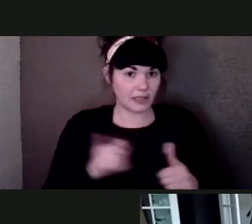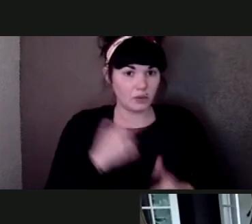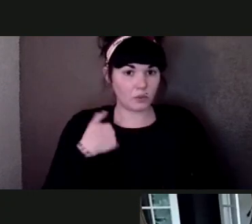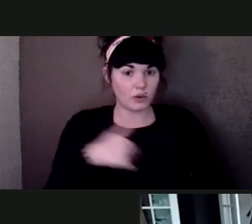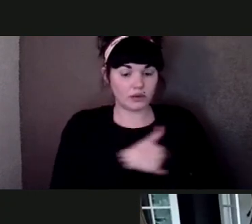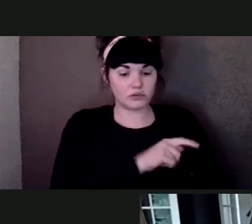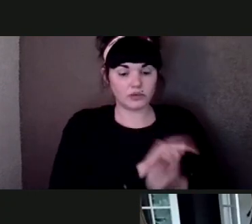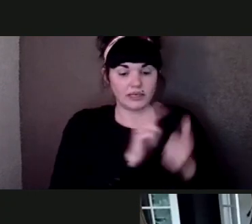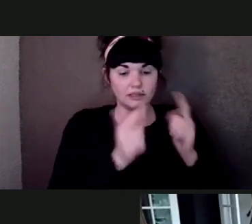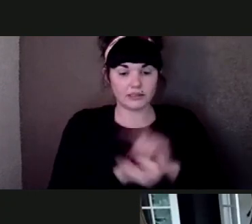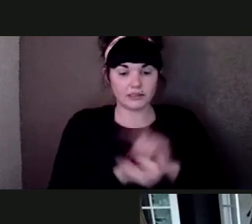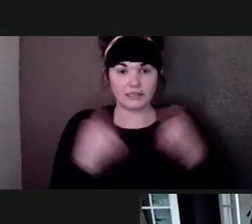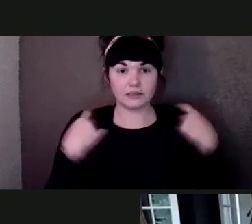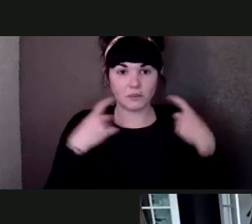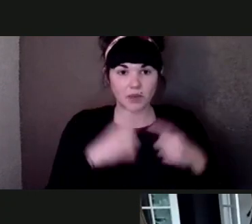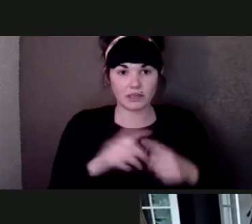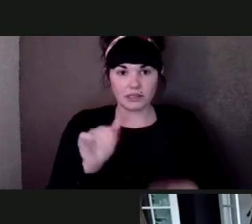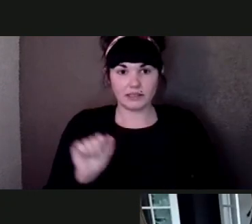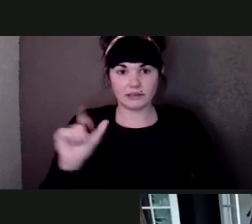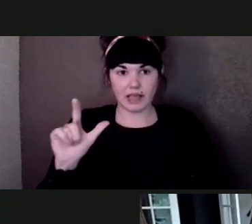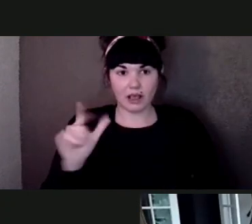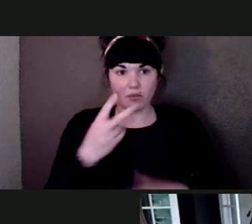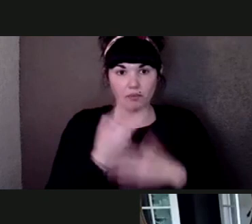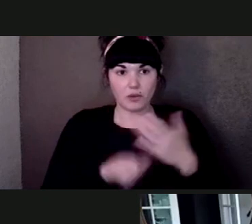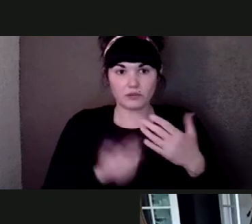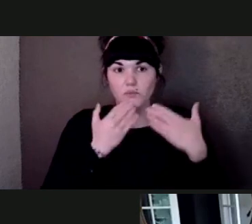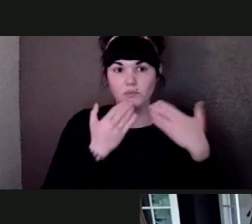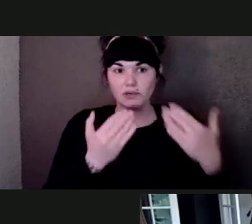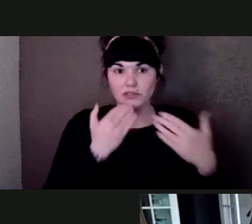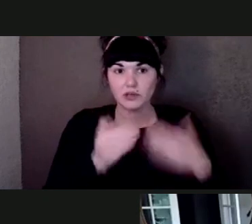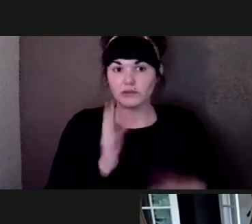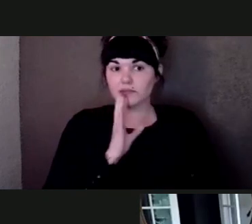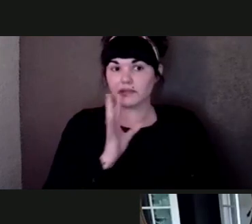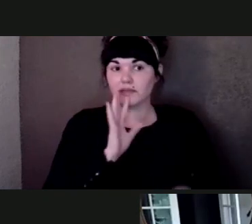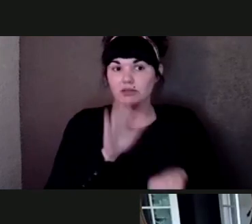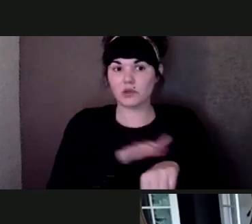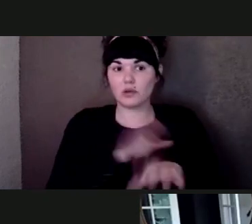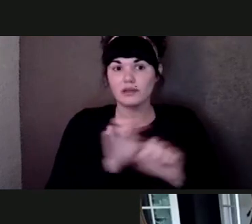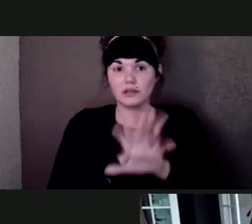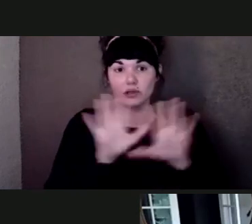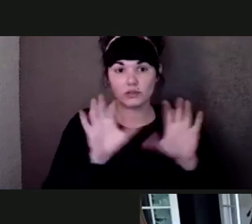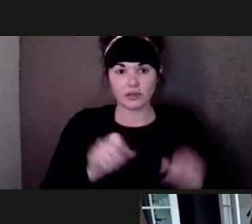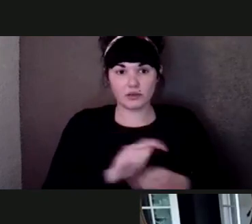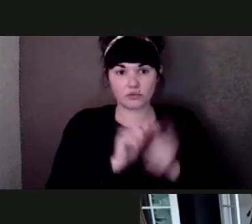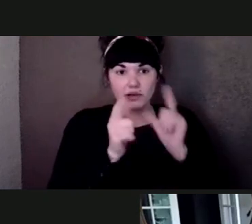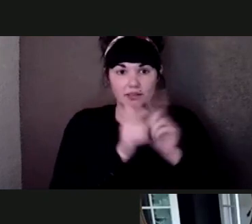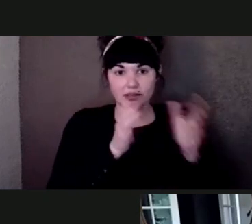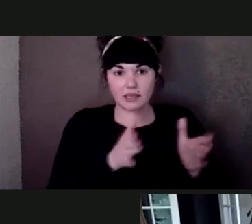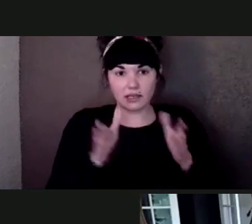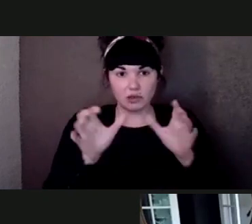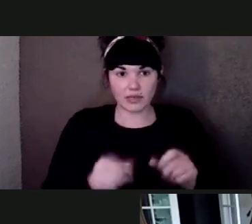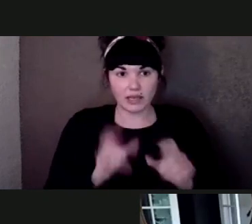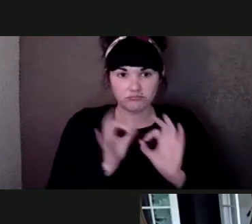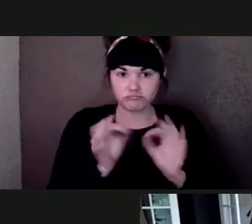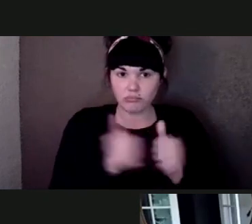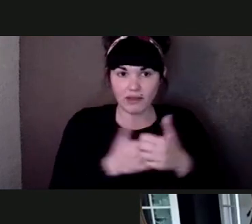Spanish and ASL. So we appreciate your speaking slowly and clearly so that our translators can get everything that you say.